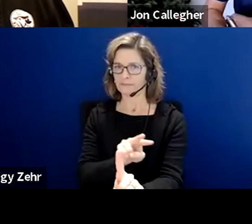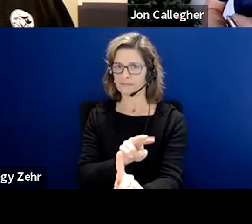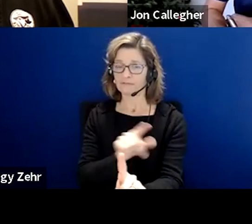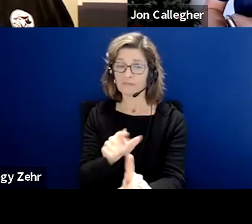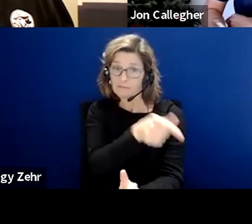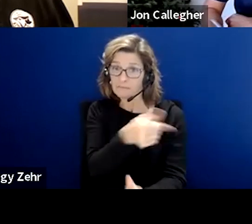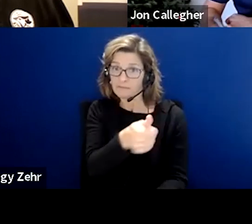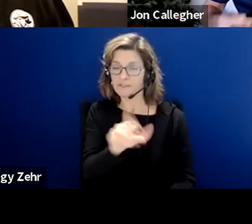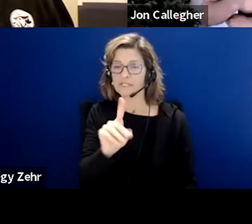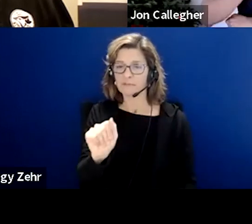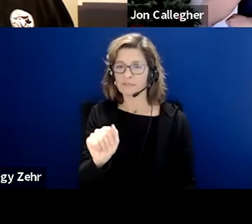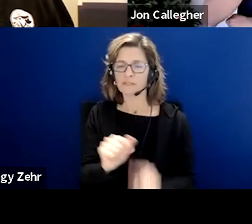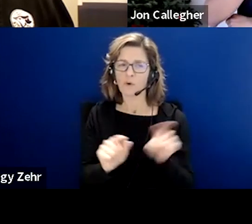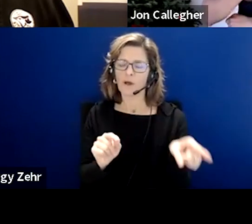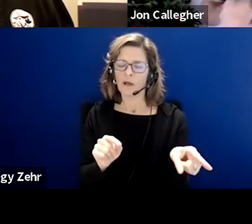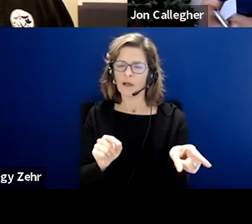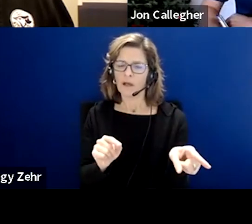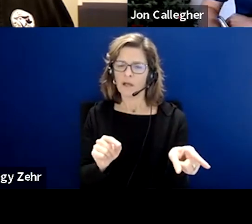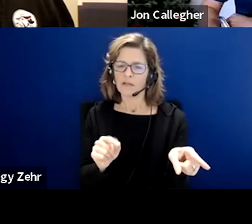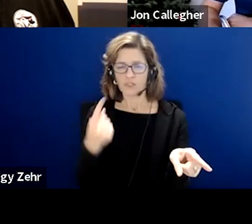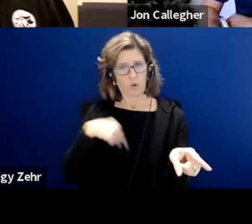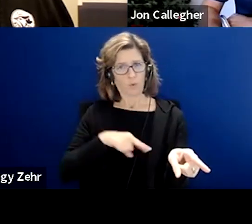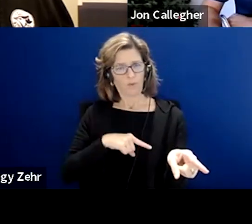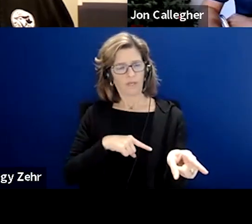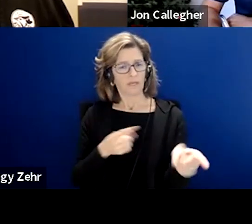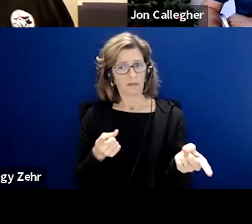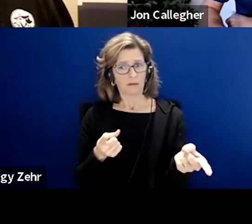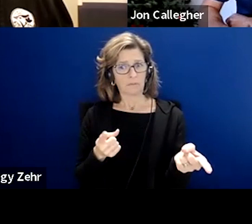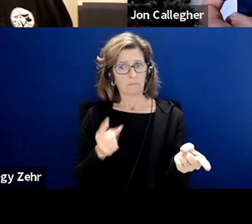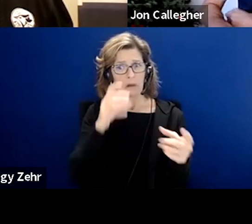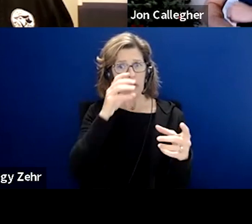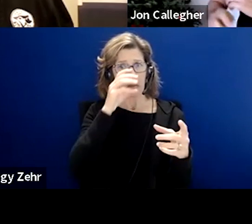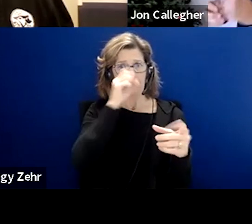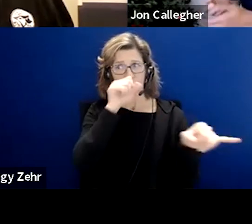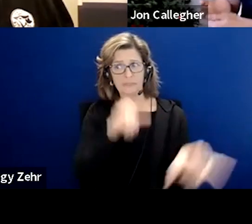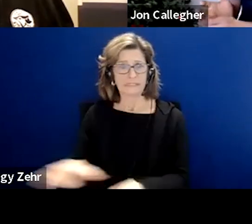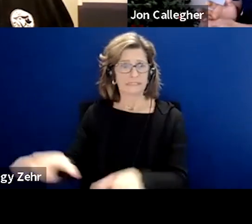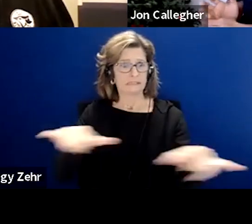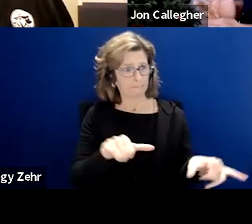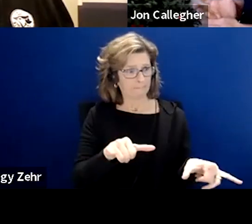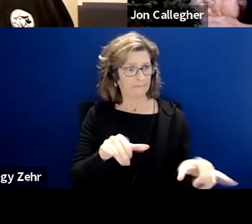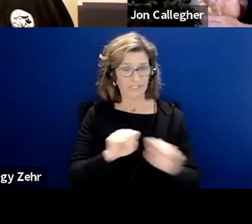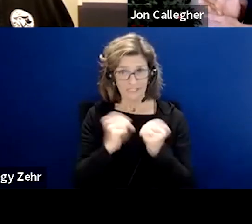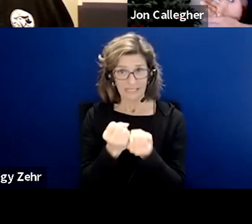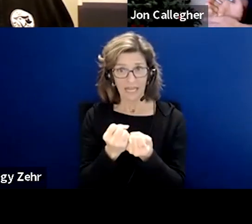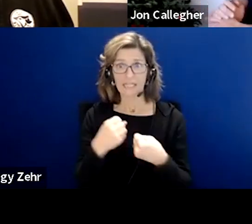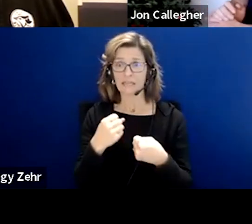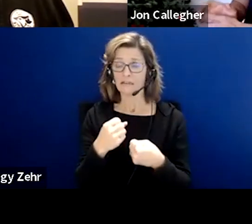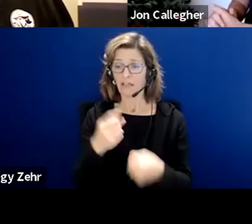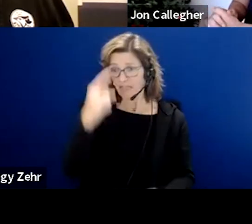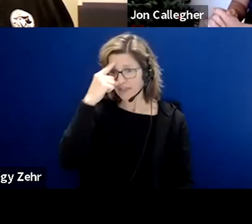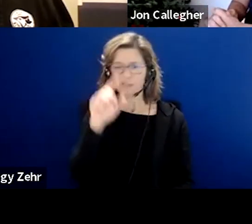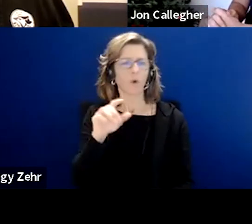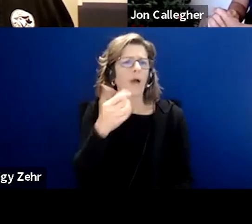the perspective of a person with a disability, how are we internalizing that from the rest of society? And how has the rest of society